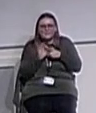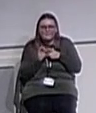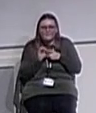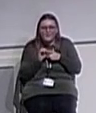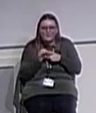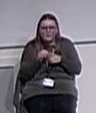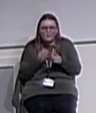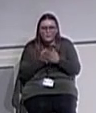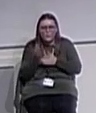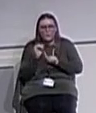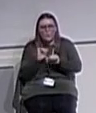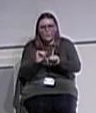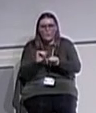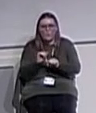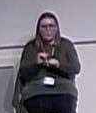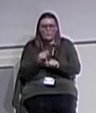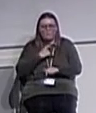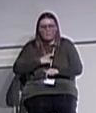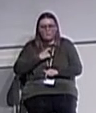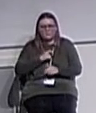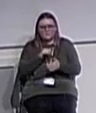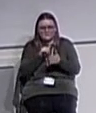with an alternative personal statement?